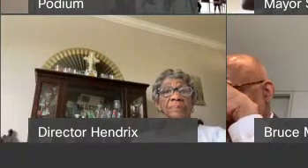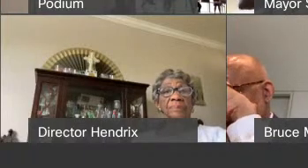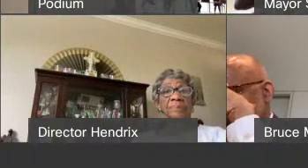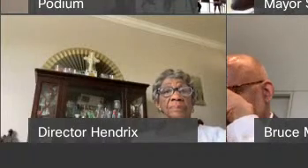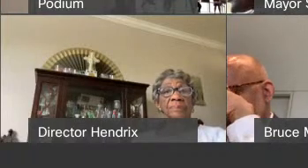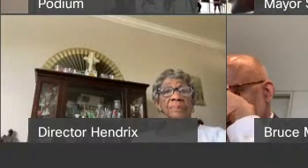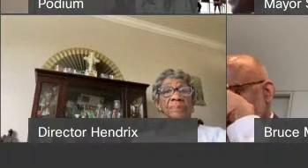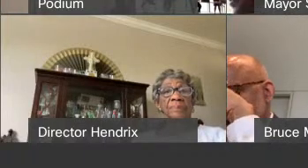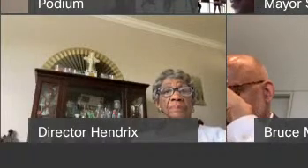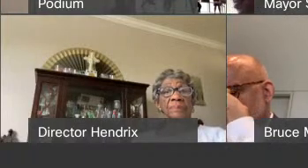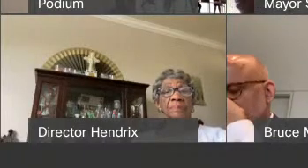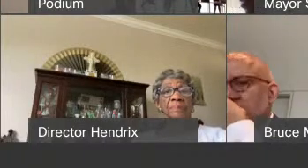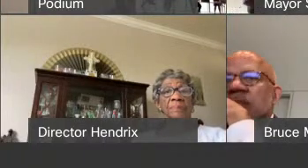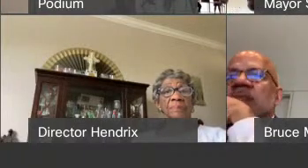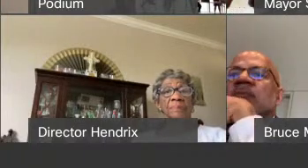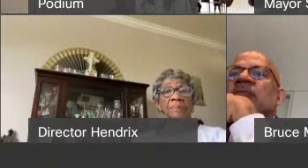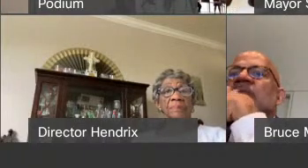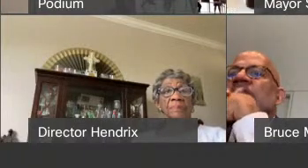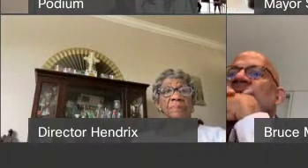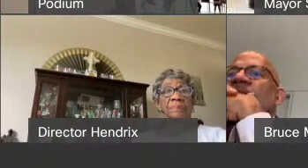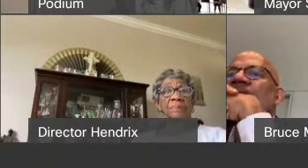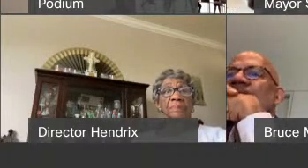Any questions by items 6 through 9?